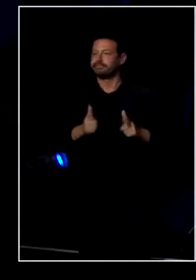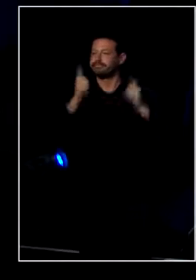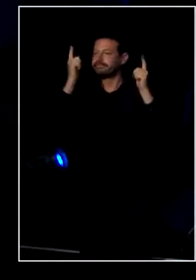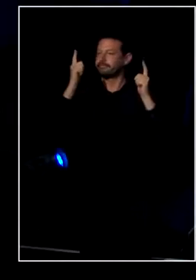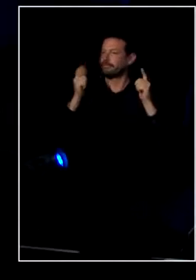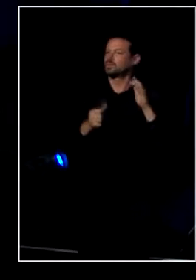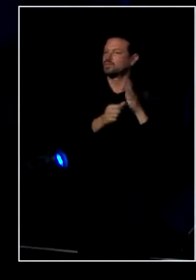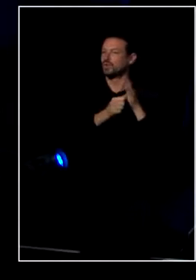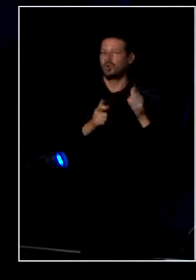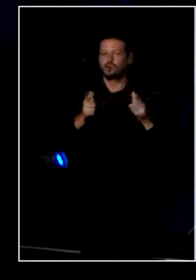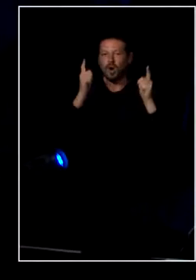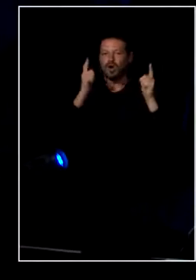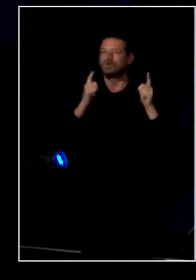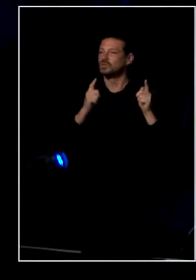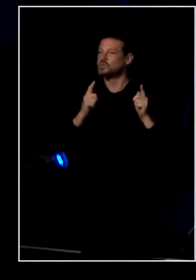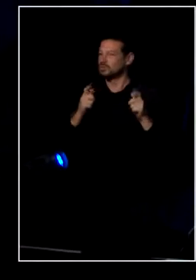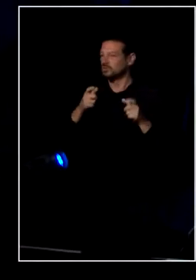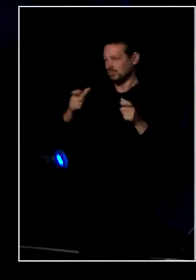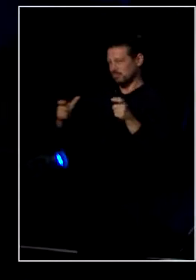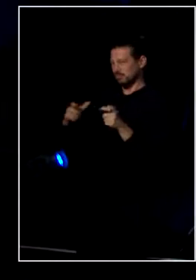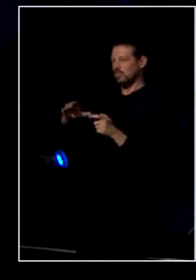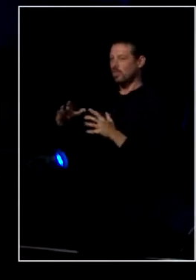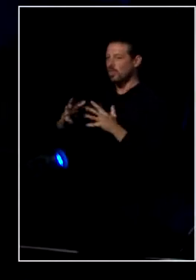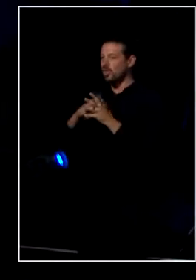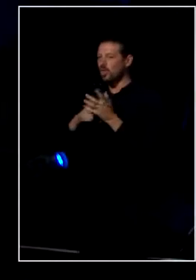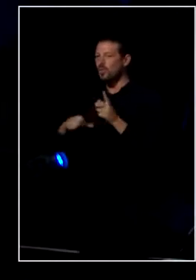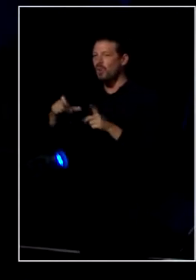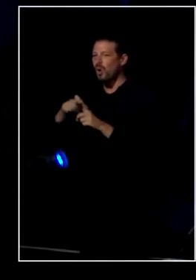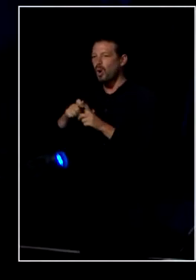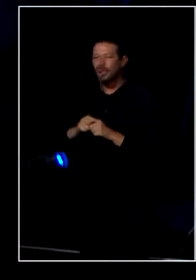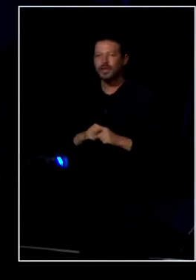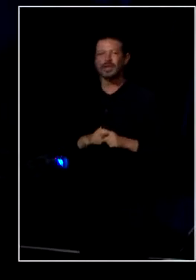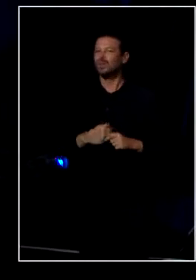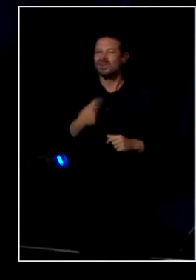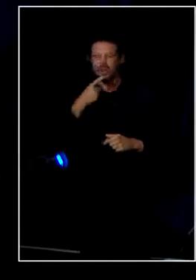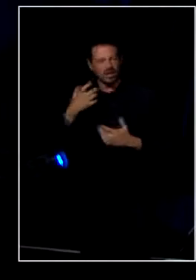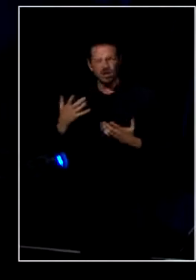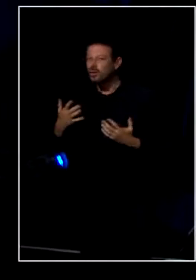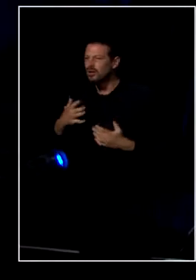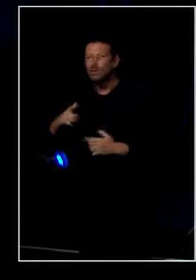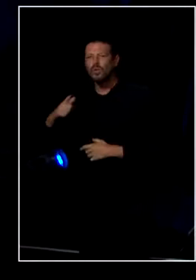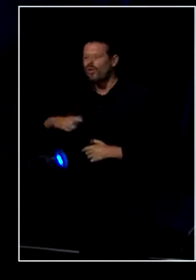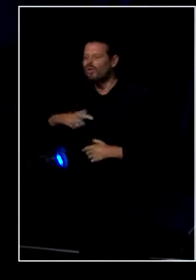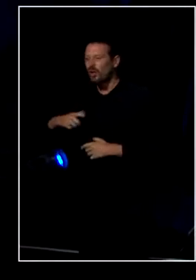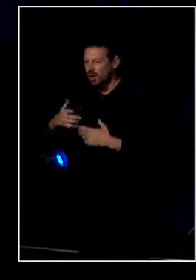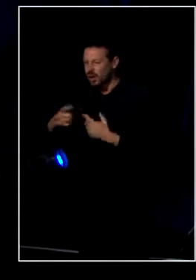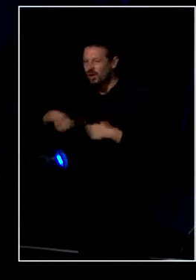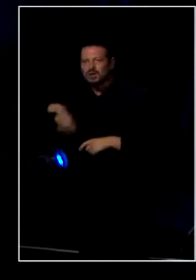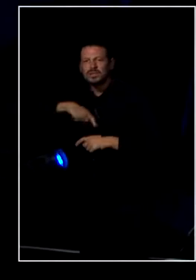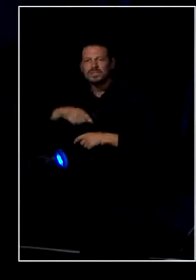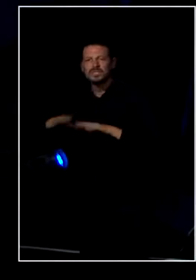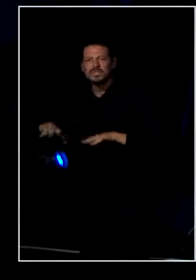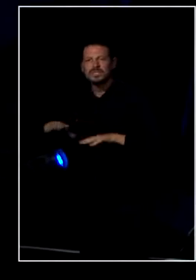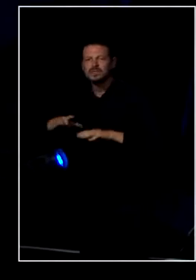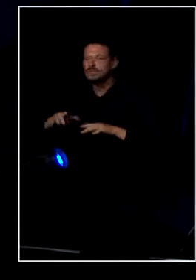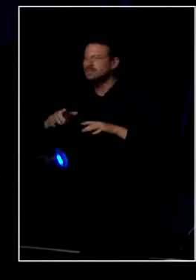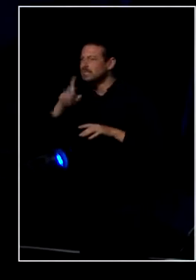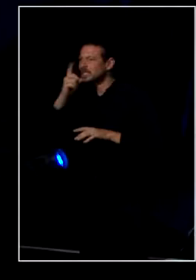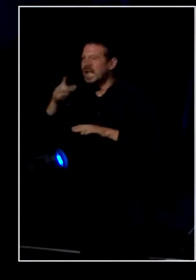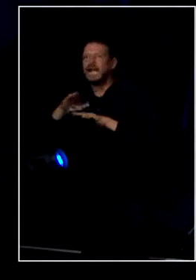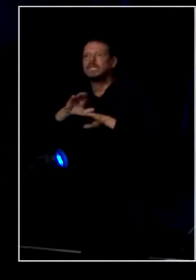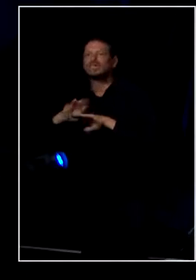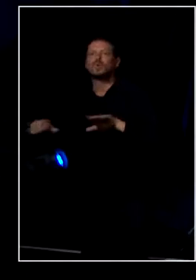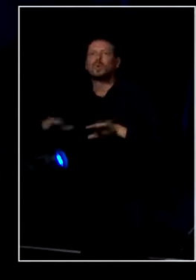the big boss, who's in charge of all the wards, and I said, our ward's not going swimming. All the other wards have gone swimming and we want to go swimming. He